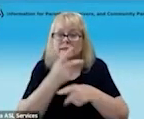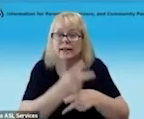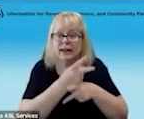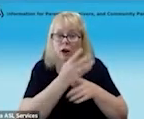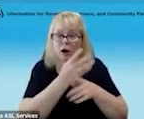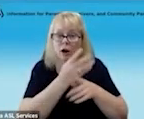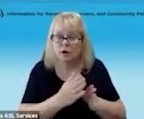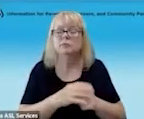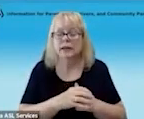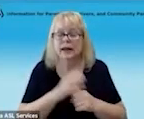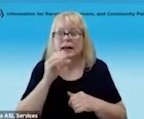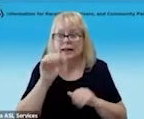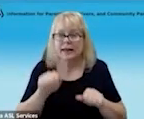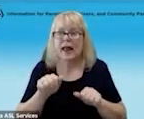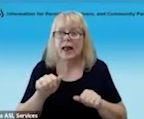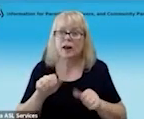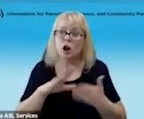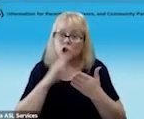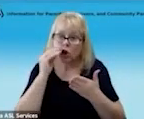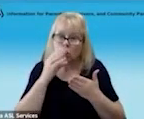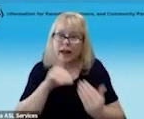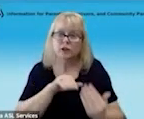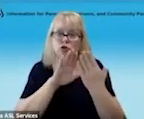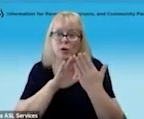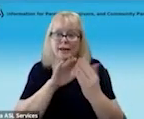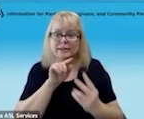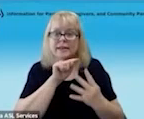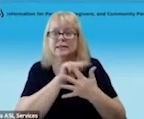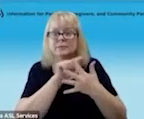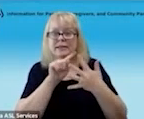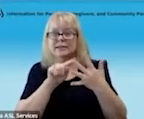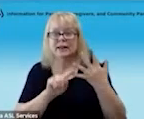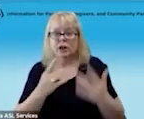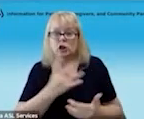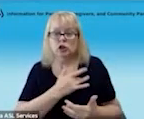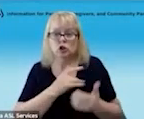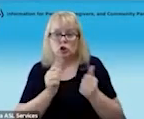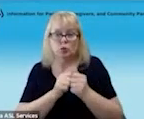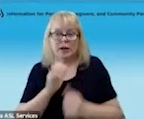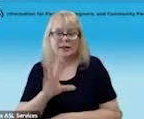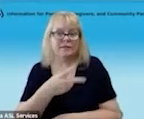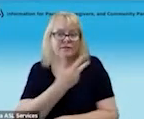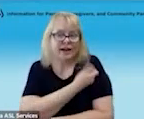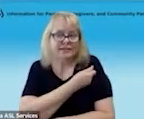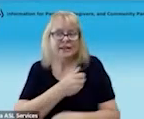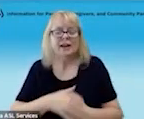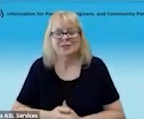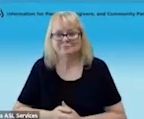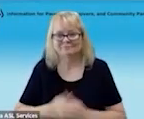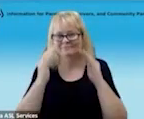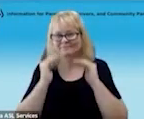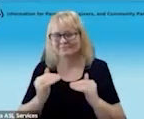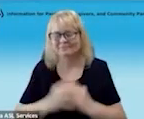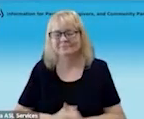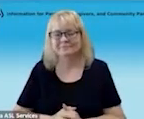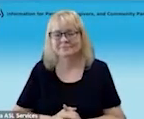time. And sensory modifications during vaccination appointments. Trusted care providers can work